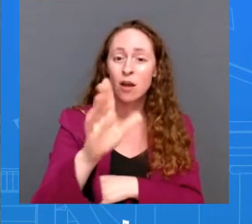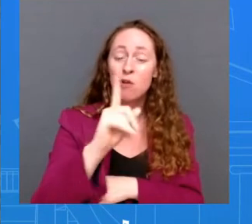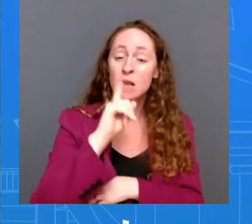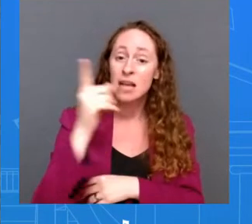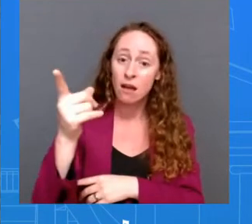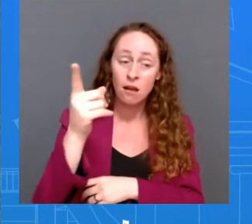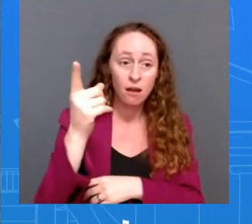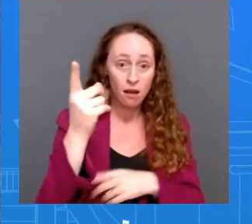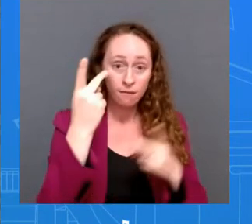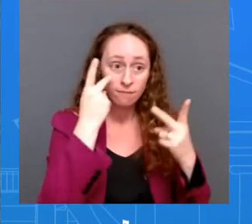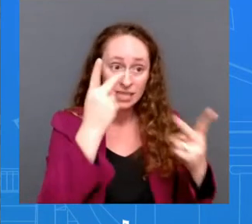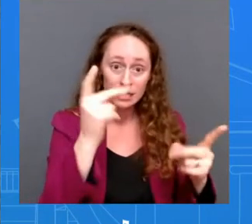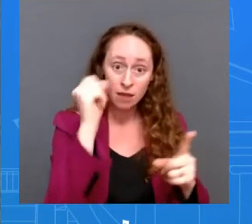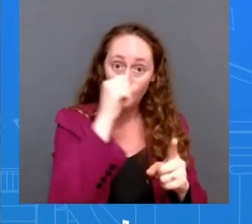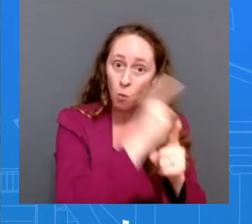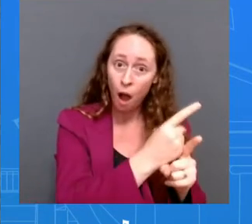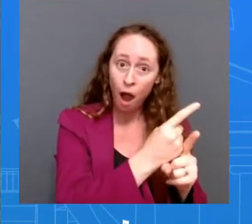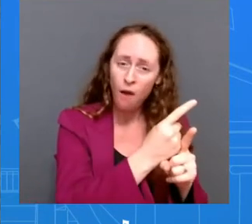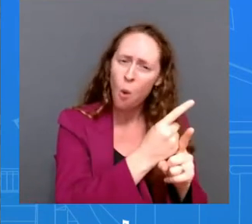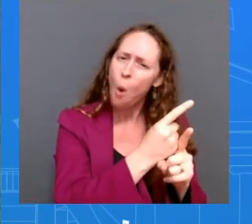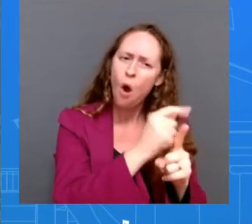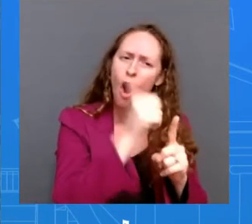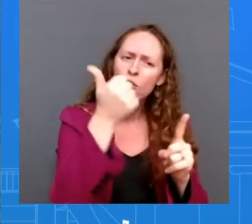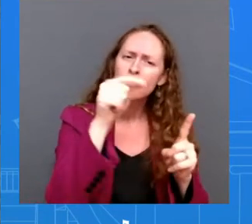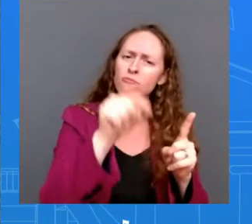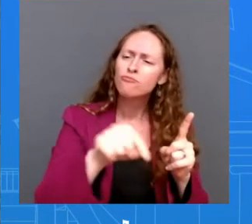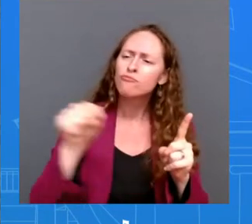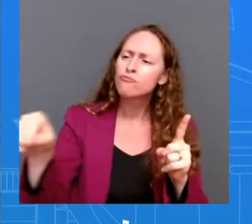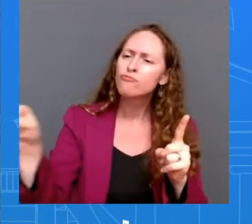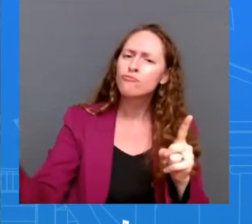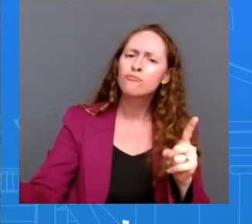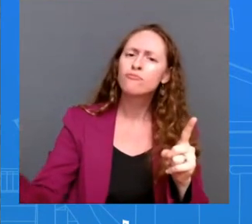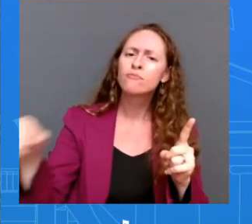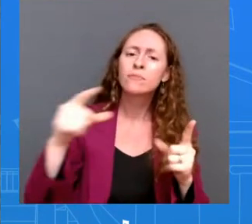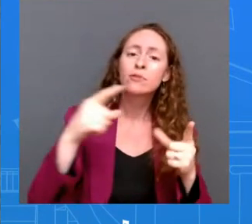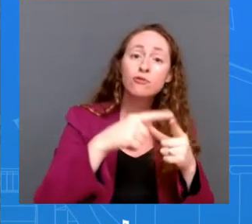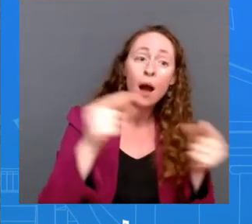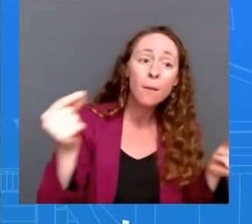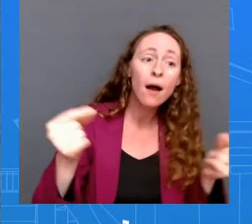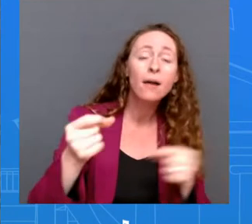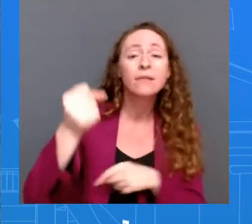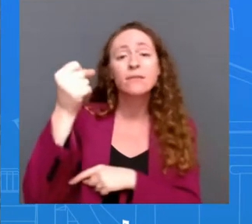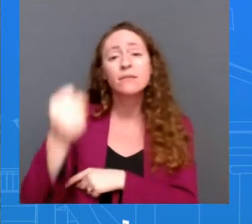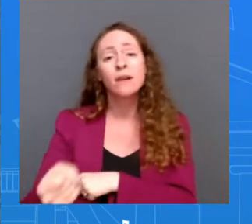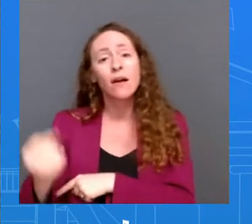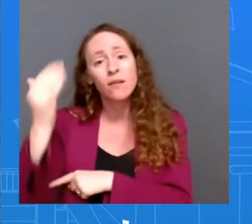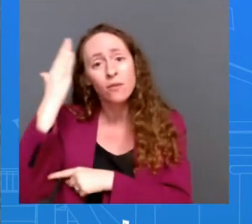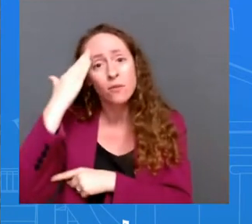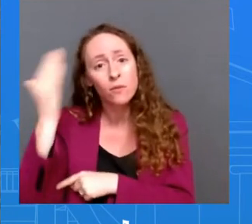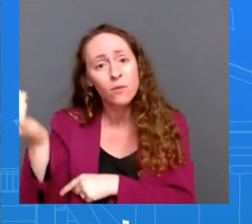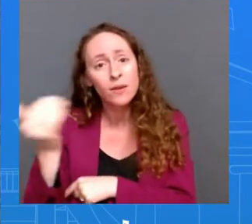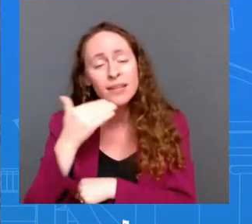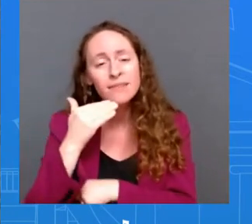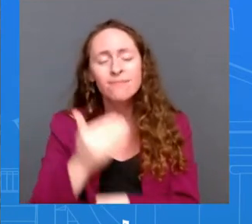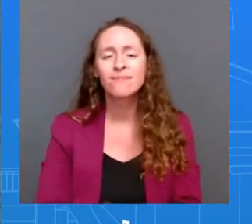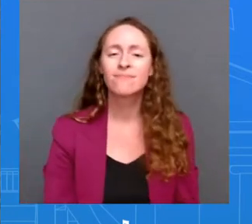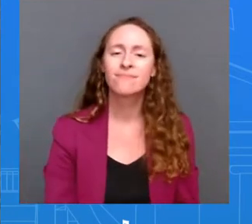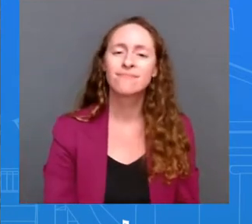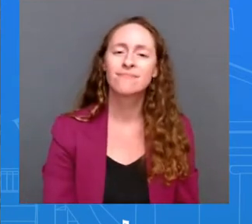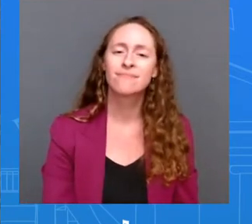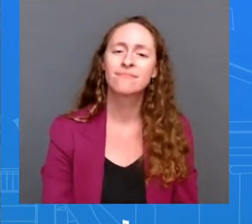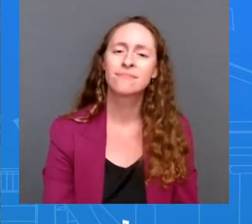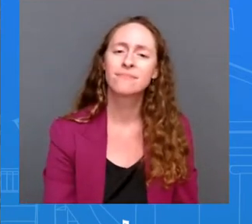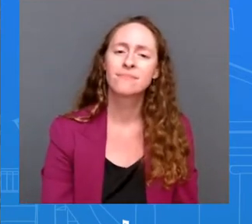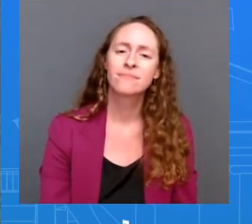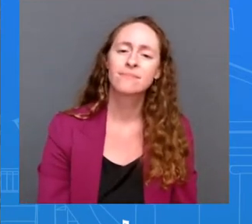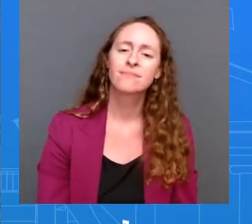Japan and South Korea, two treaty allies, Japan in particular, deeply concerned about what's going on. And we'll let the speaker talk about her